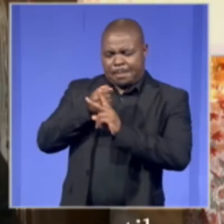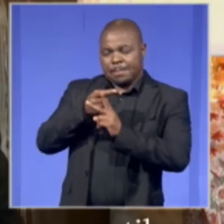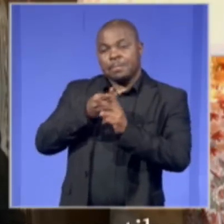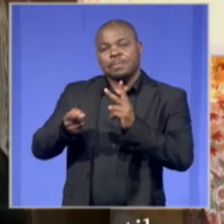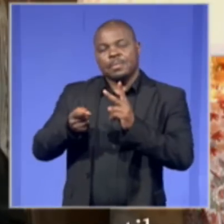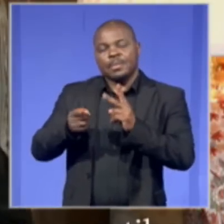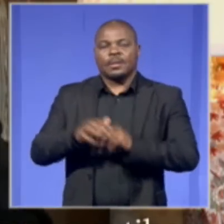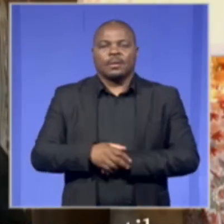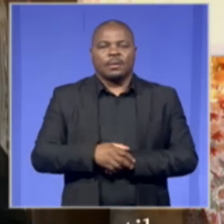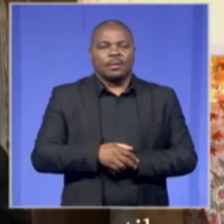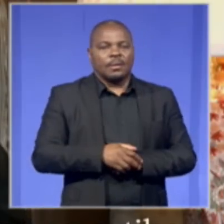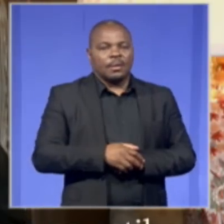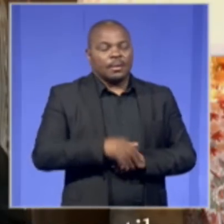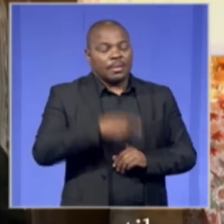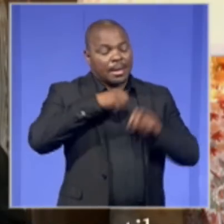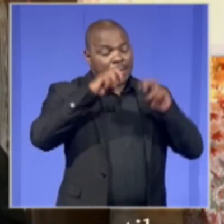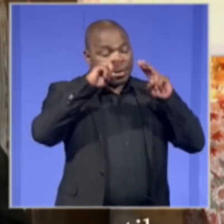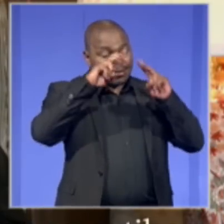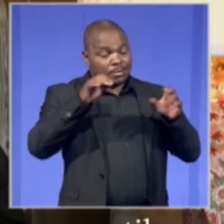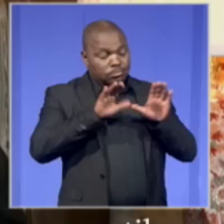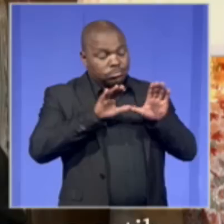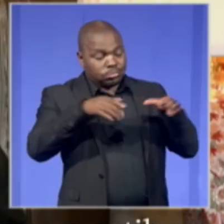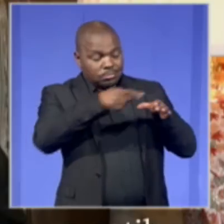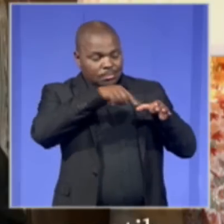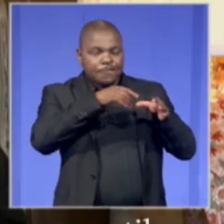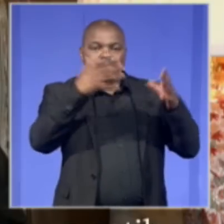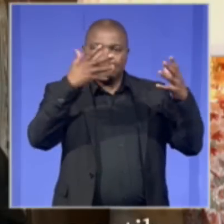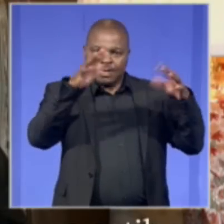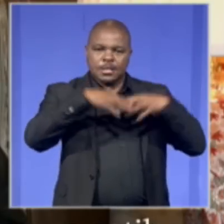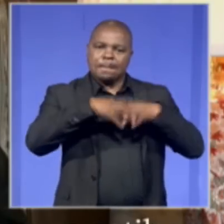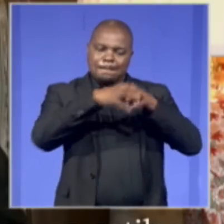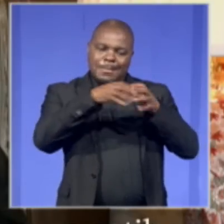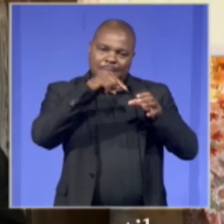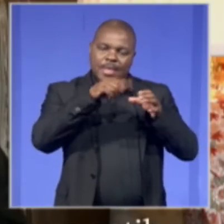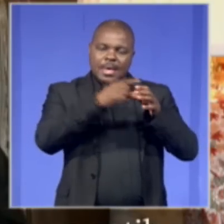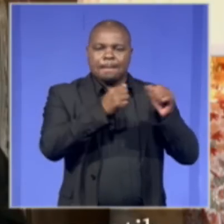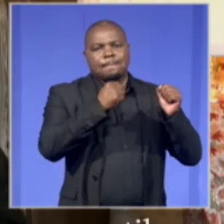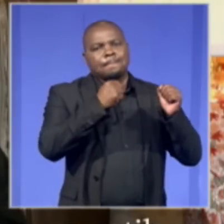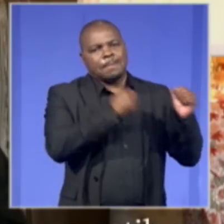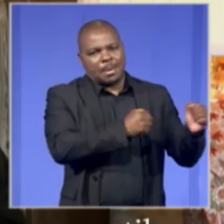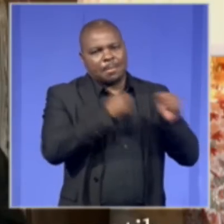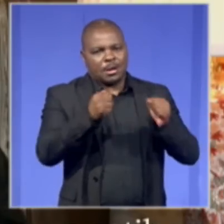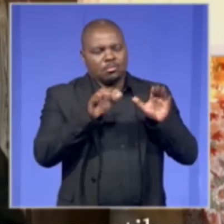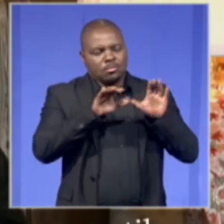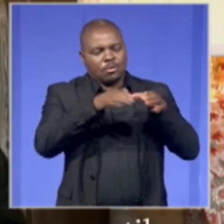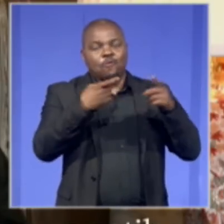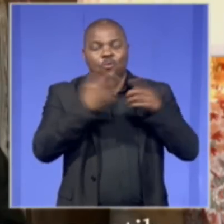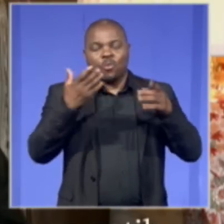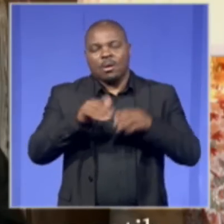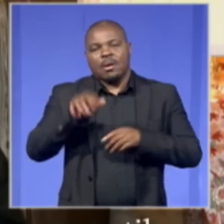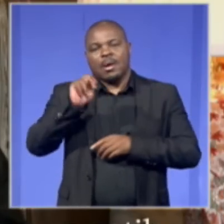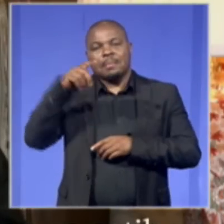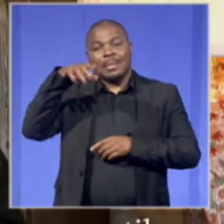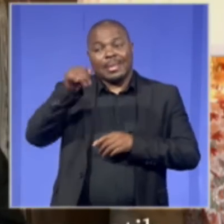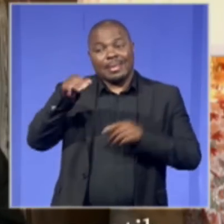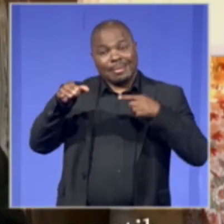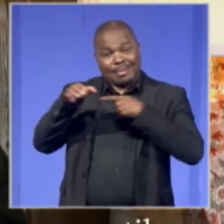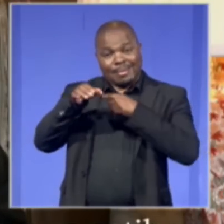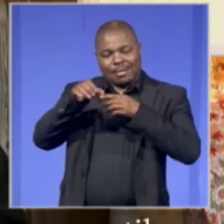Investigating Directorate, which has now been established as a permanent entity in the National Prosecuting Agency, the